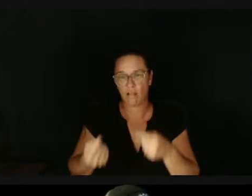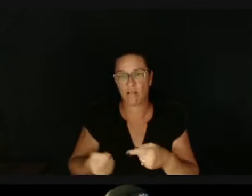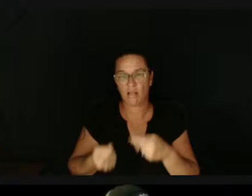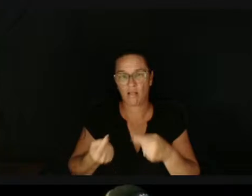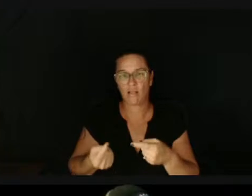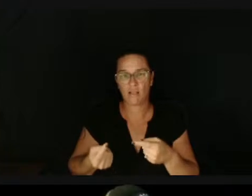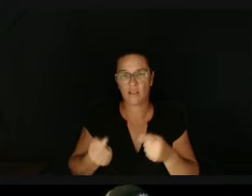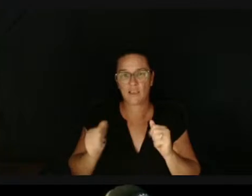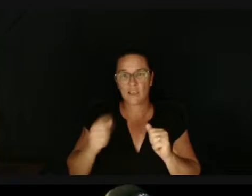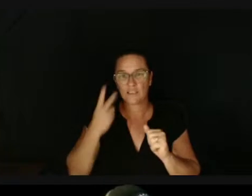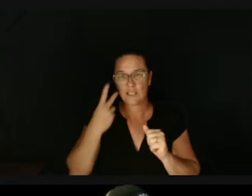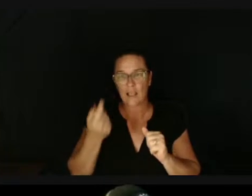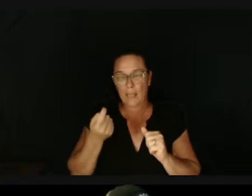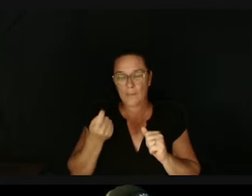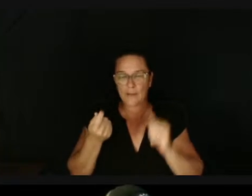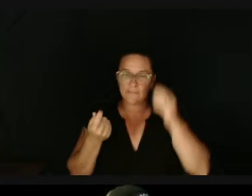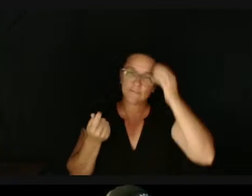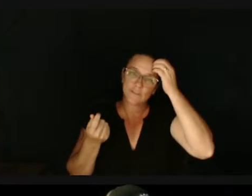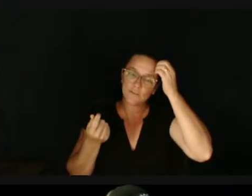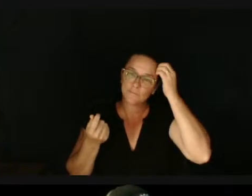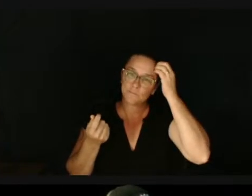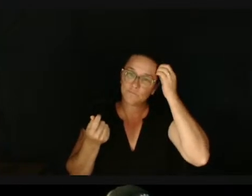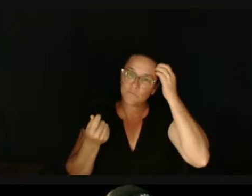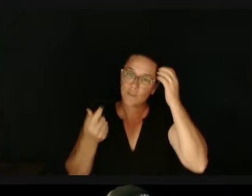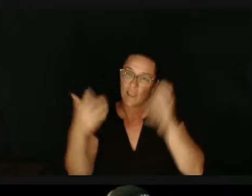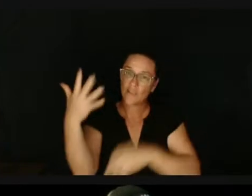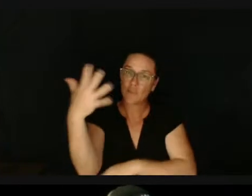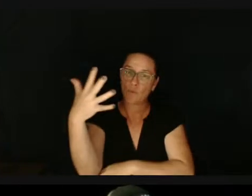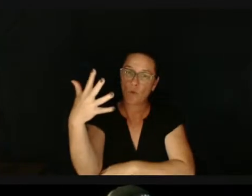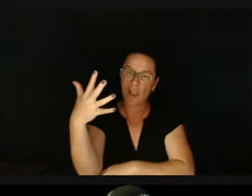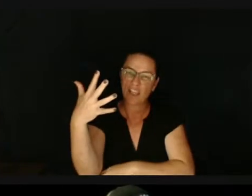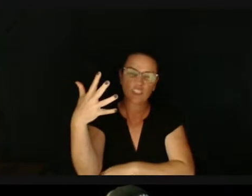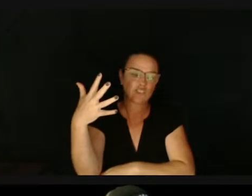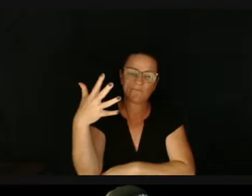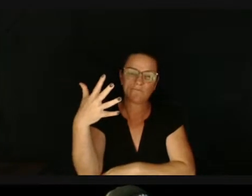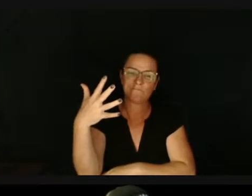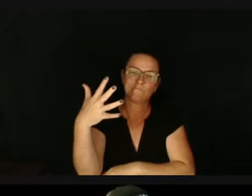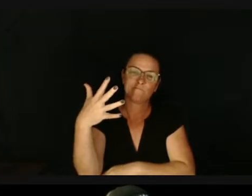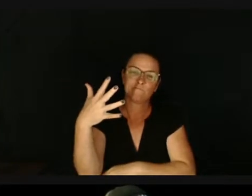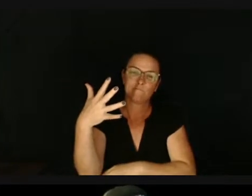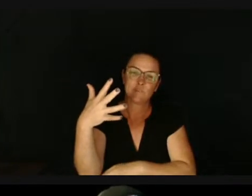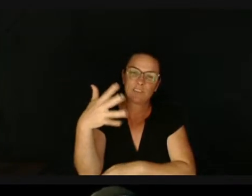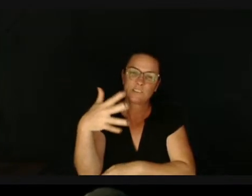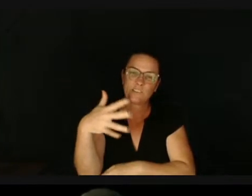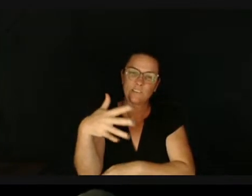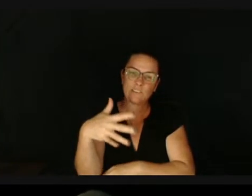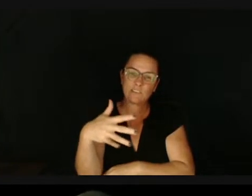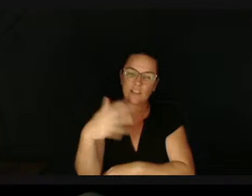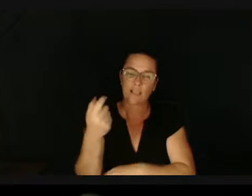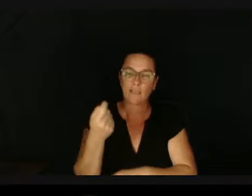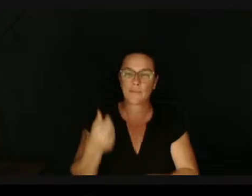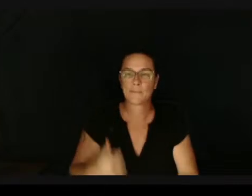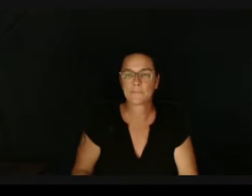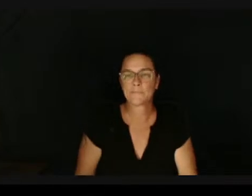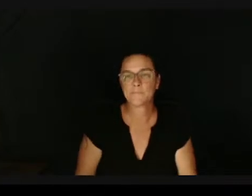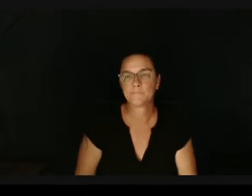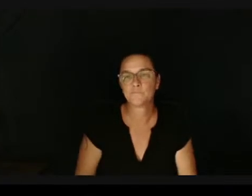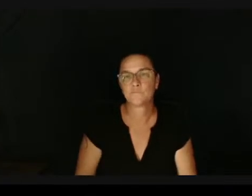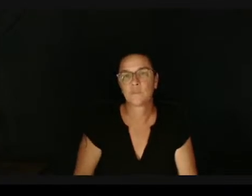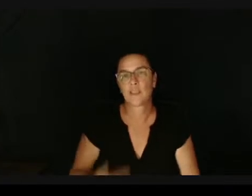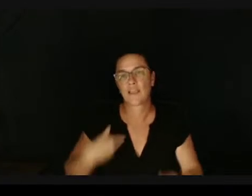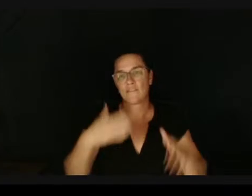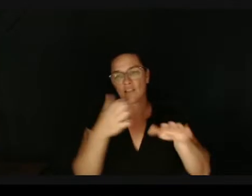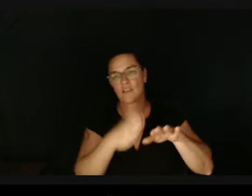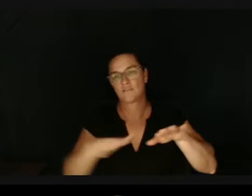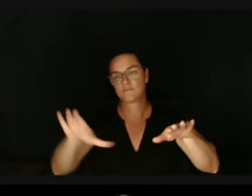a little bit of the branches deflecting the stuff falling down here. So it's got a little bit of a gully that it's in